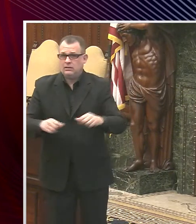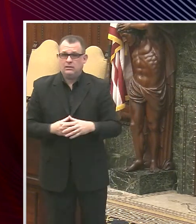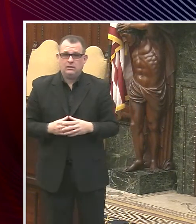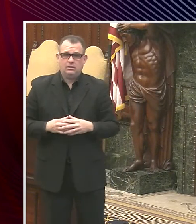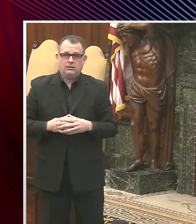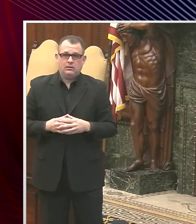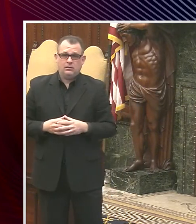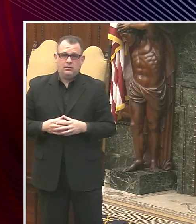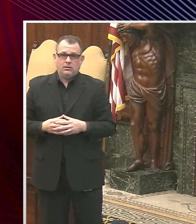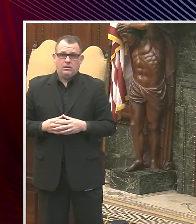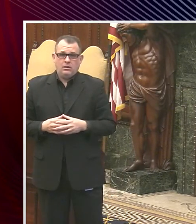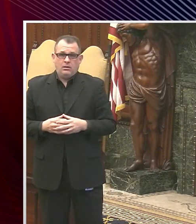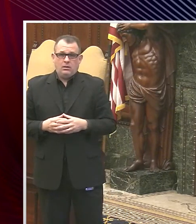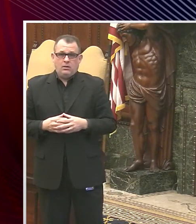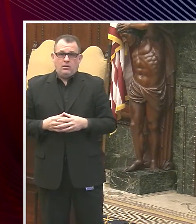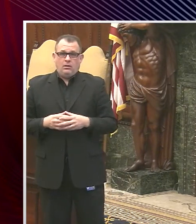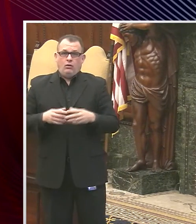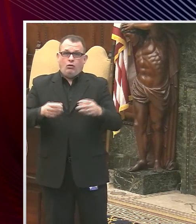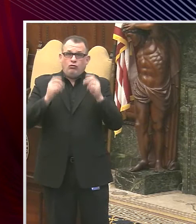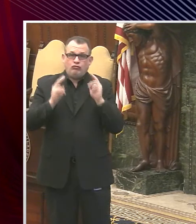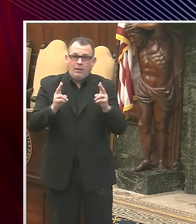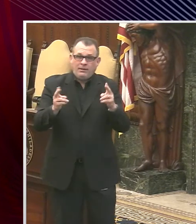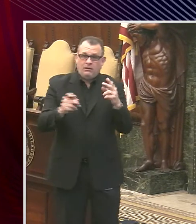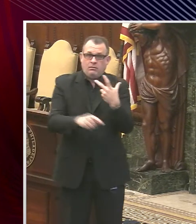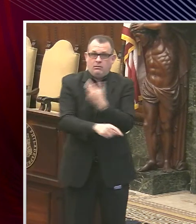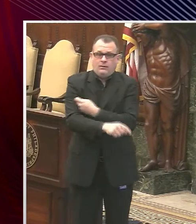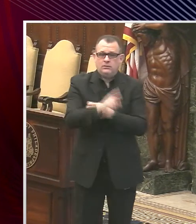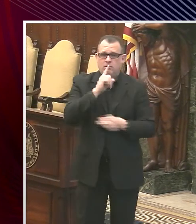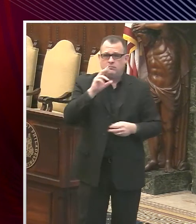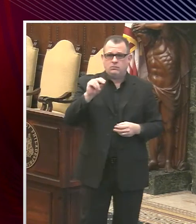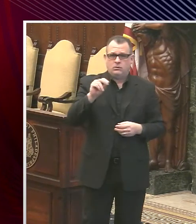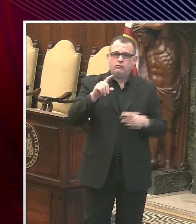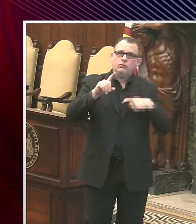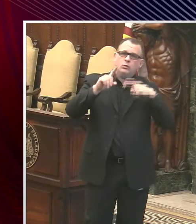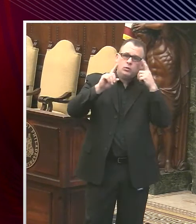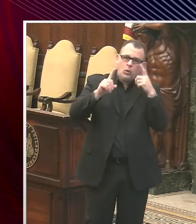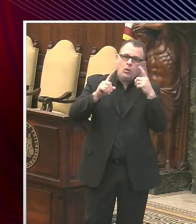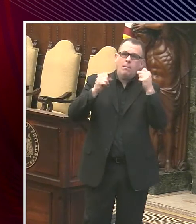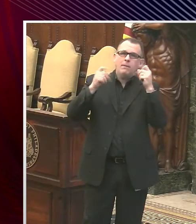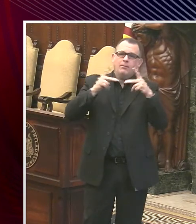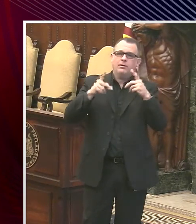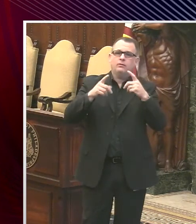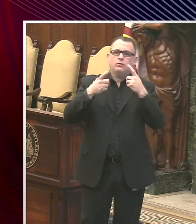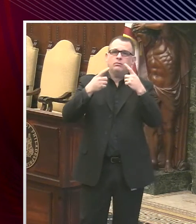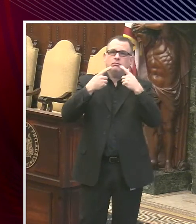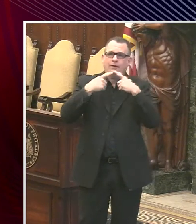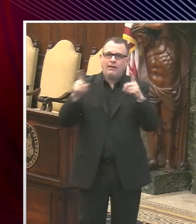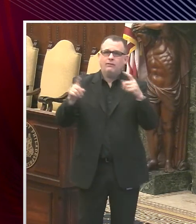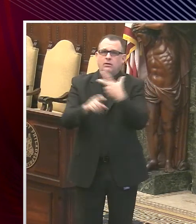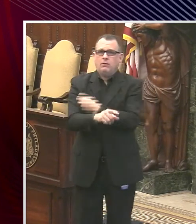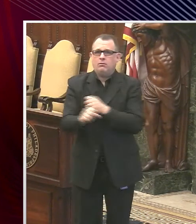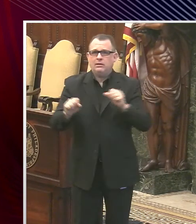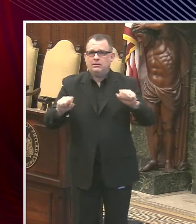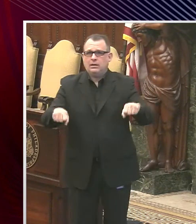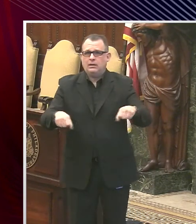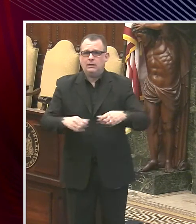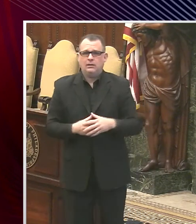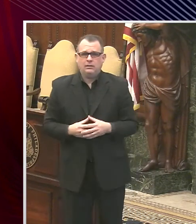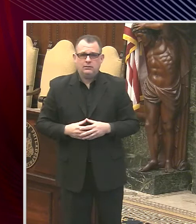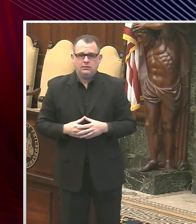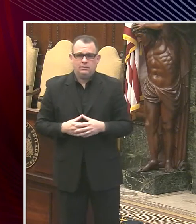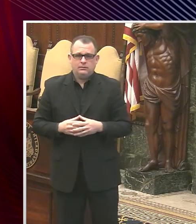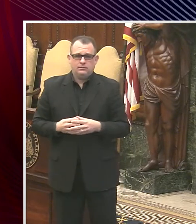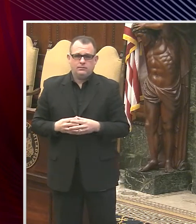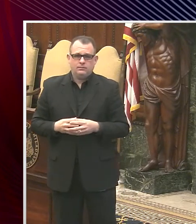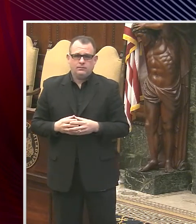necessarily a race for people to be vaccinated. We simply want to get ultimately as many people vaccinated as possible. And so it's going